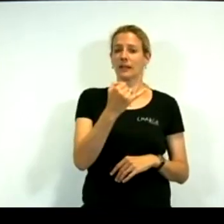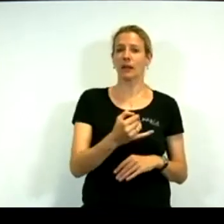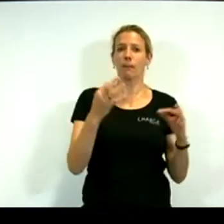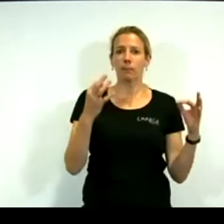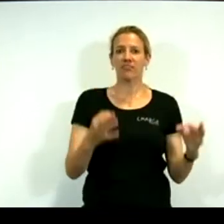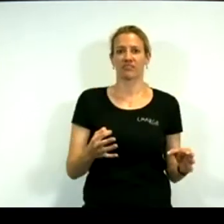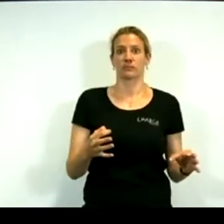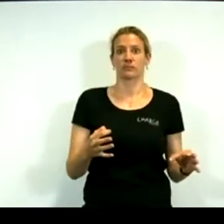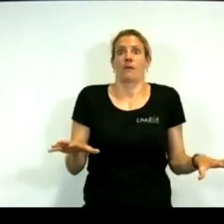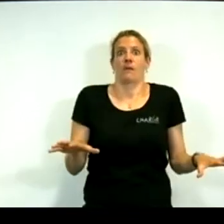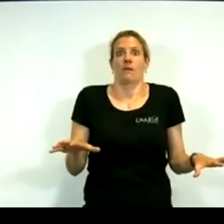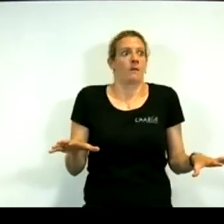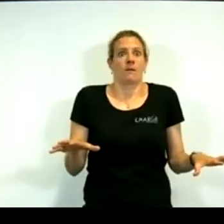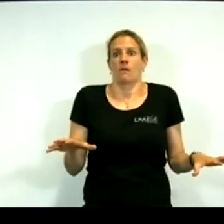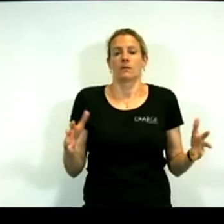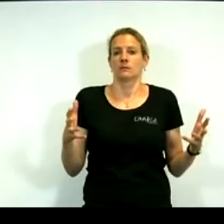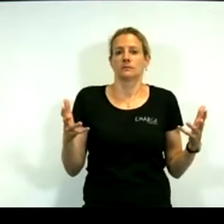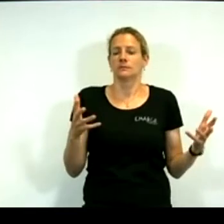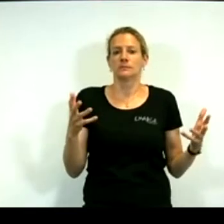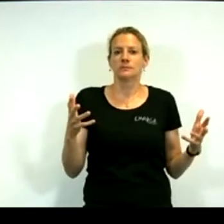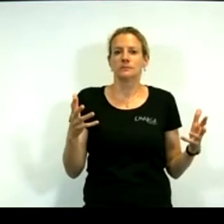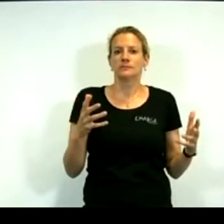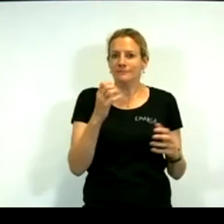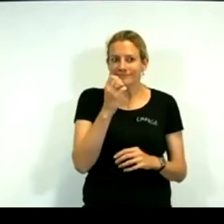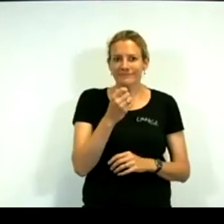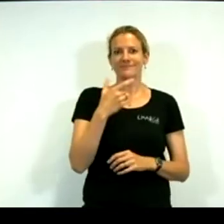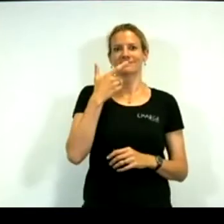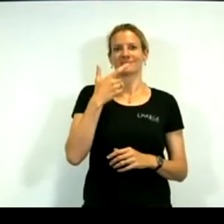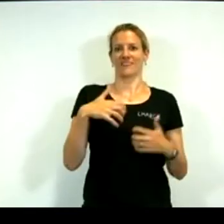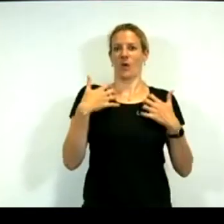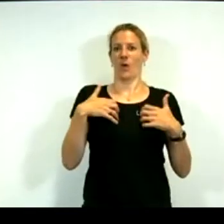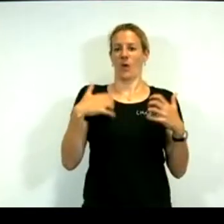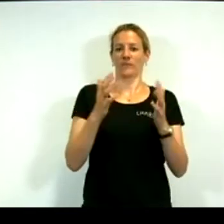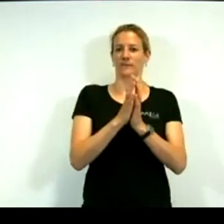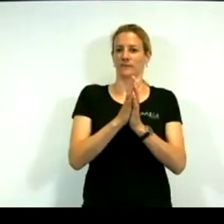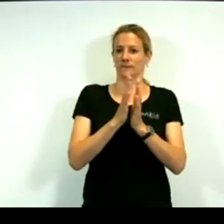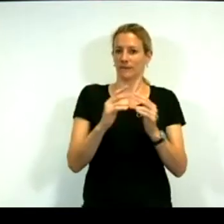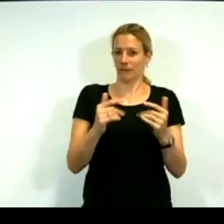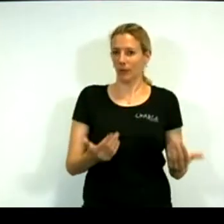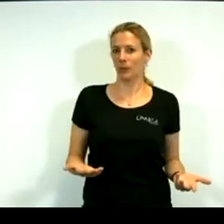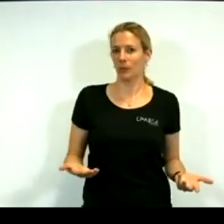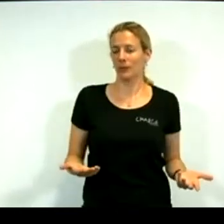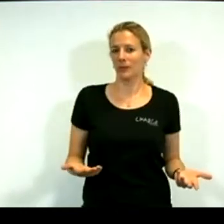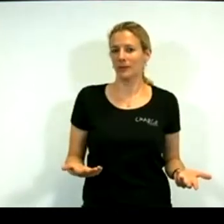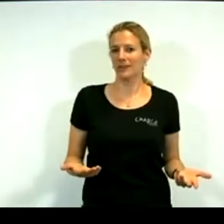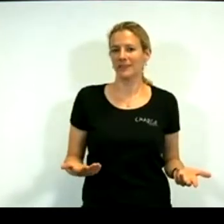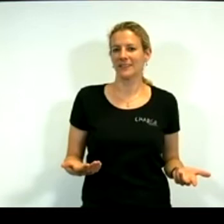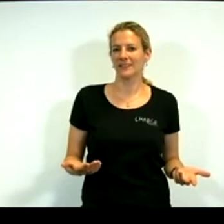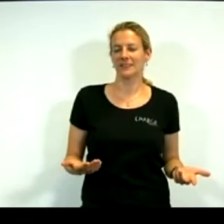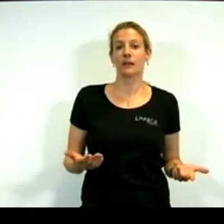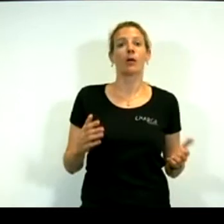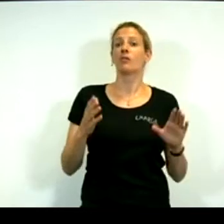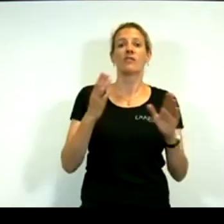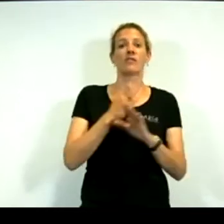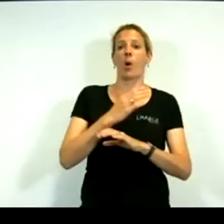then a big smile came on her face. Well, nobody thought she had poor visual acuity, but once